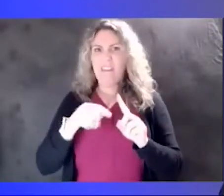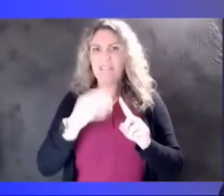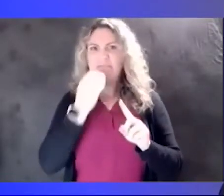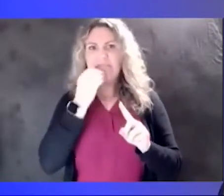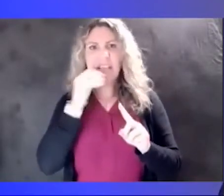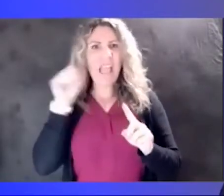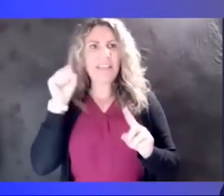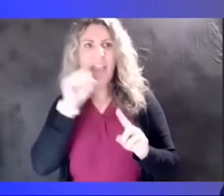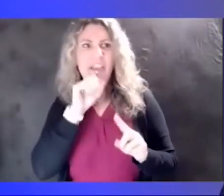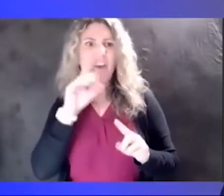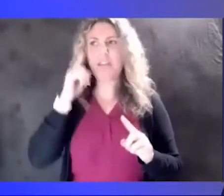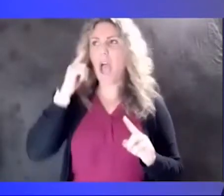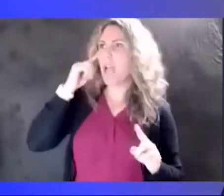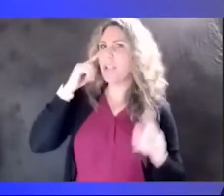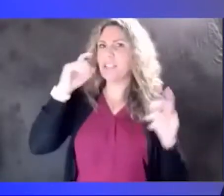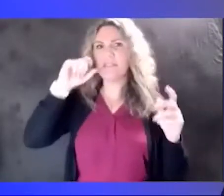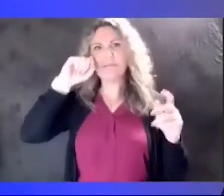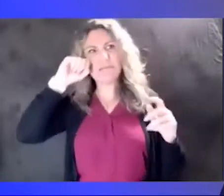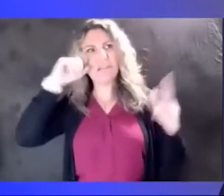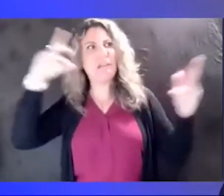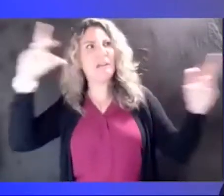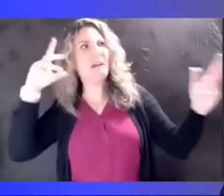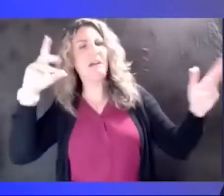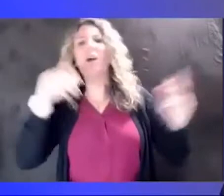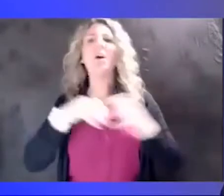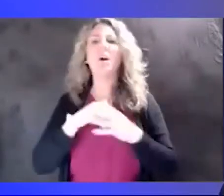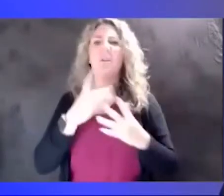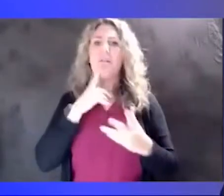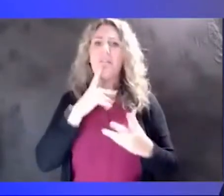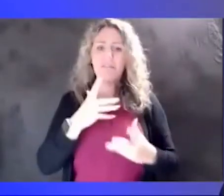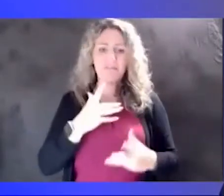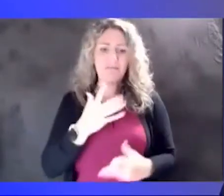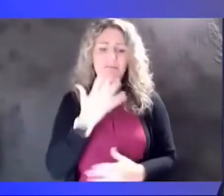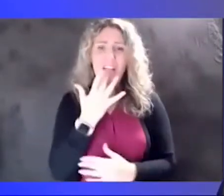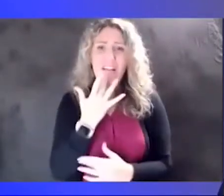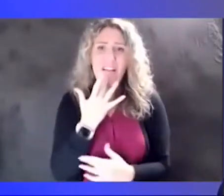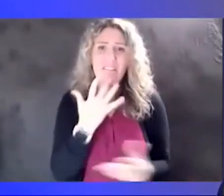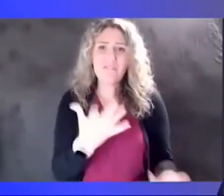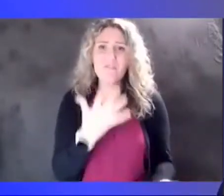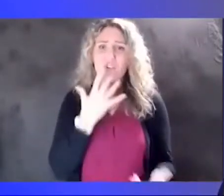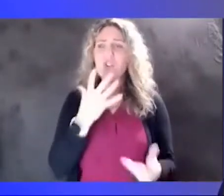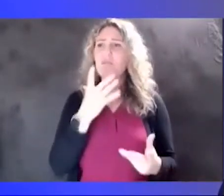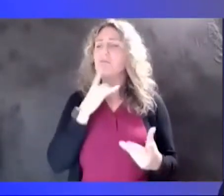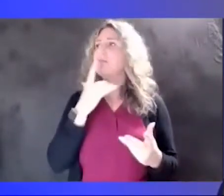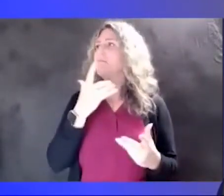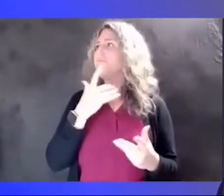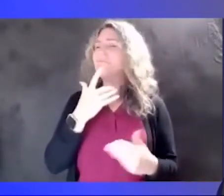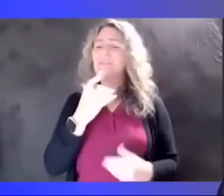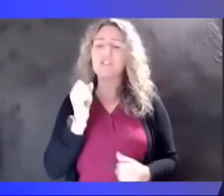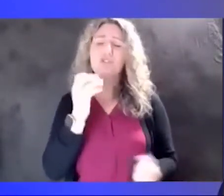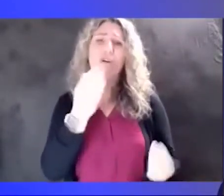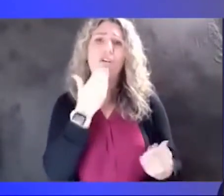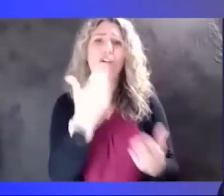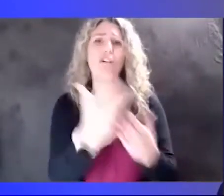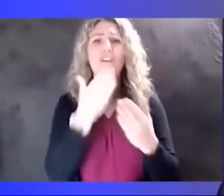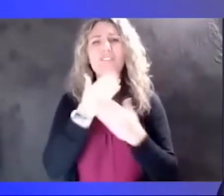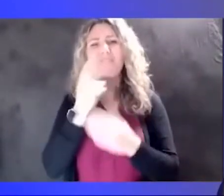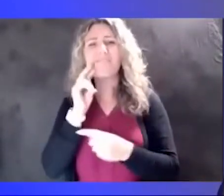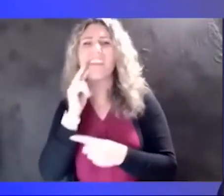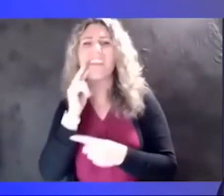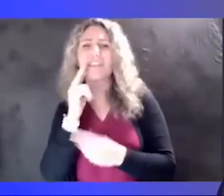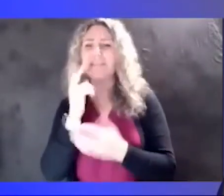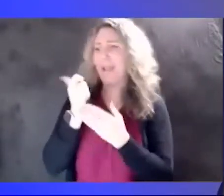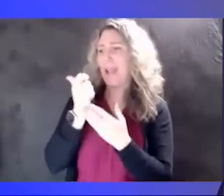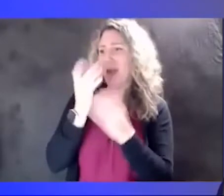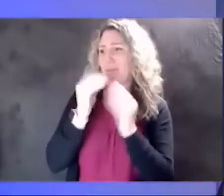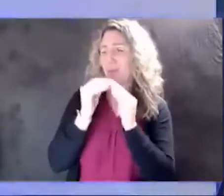like you said, which are so flavorful. That could be such a great punch to a bunch of veggies and really help people eat their veggies more as they find